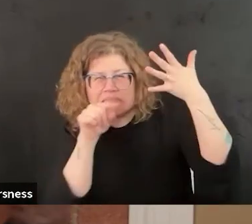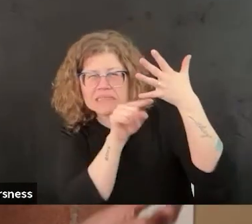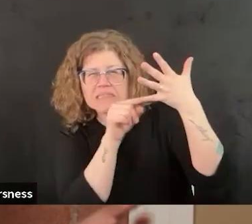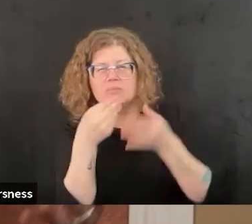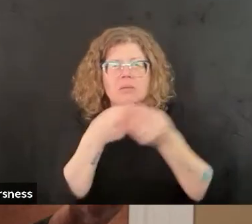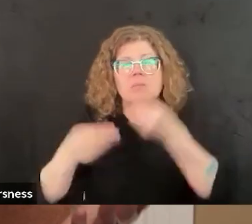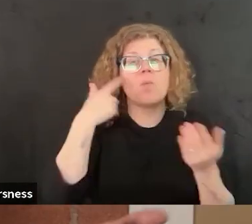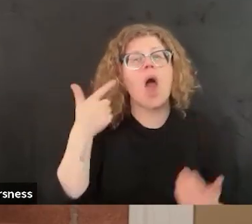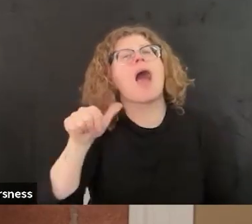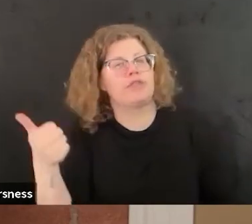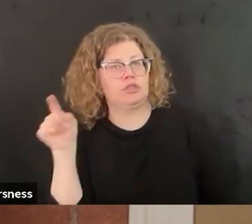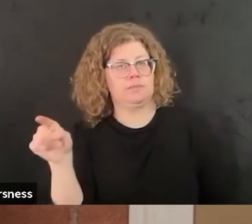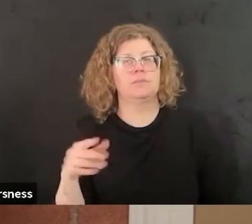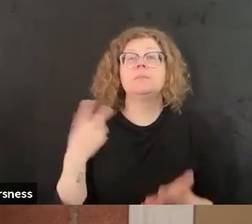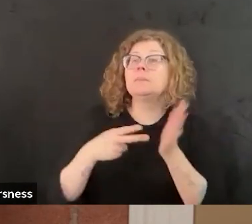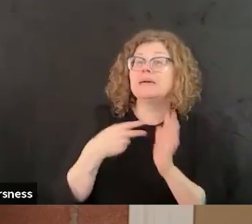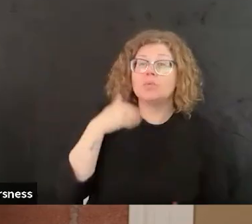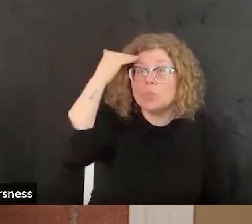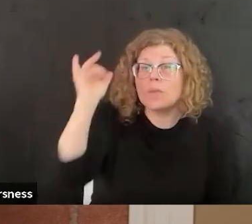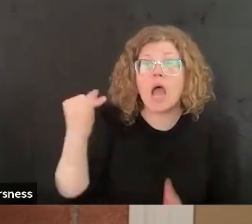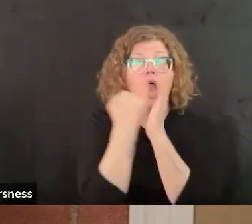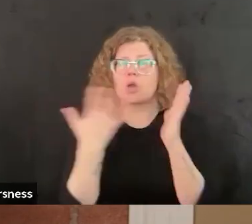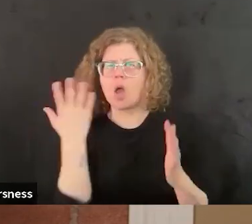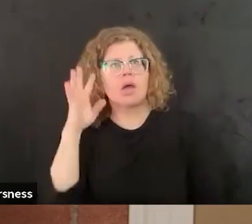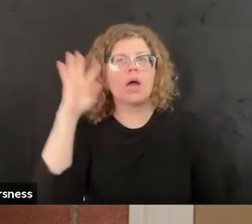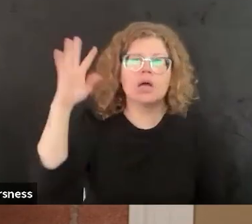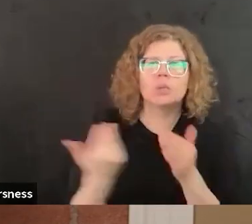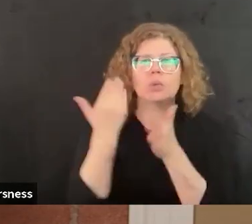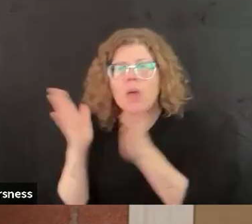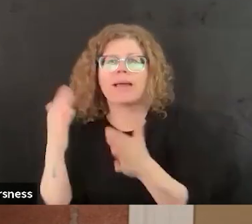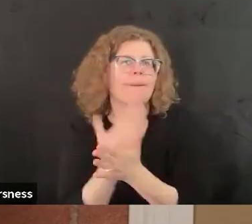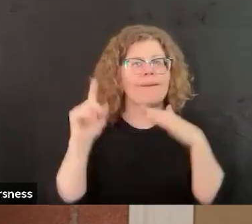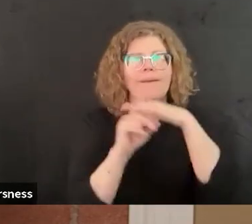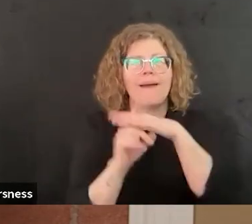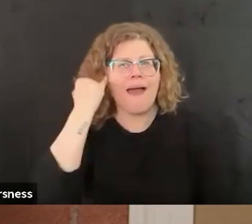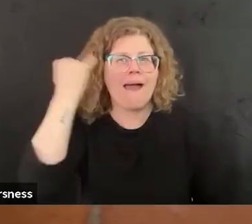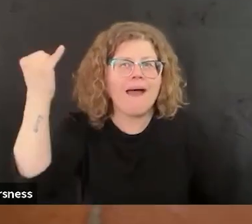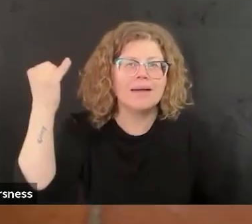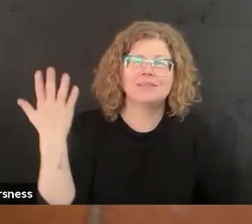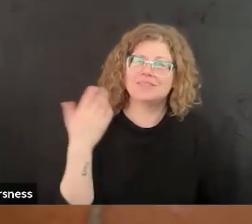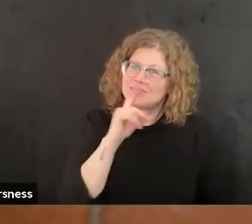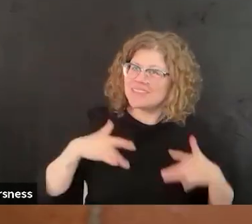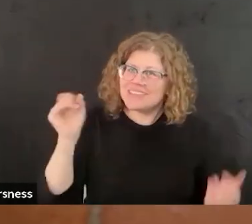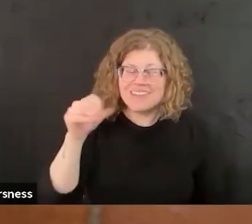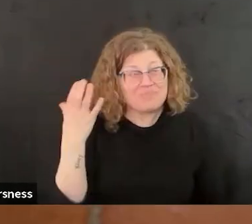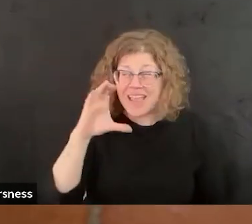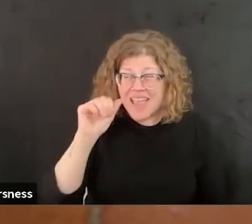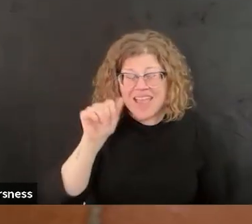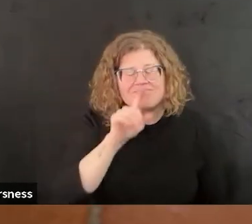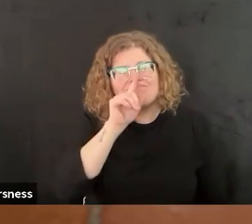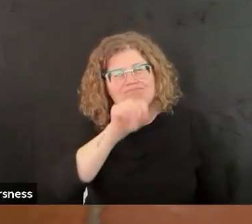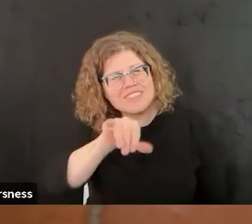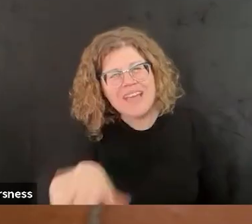So we know that artists are creating new ways of doing things. That's what's exciting about it. That's what we love about working with artists. But that means that the budget needs